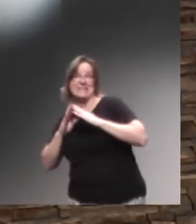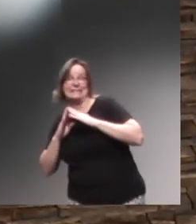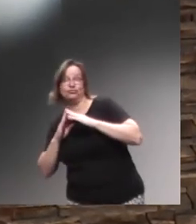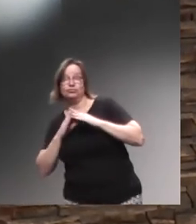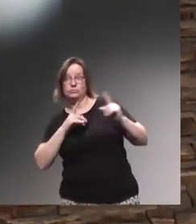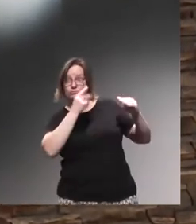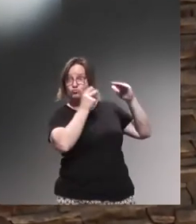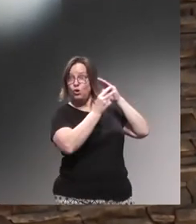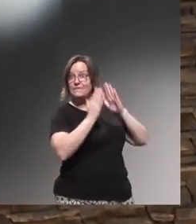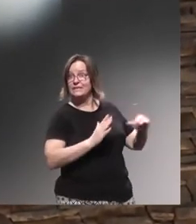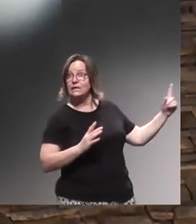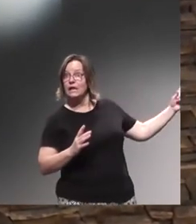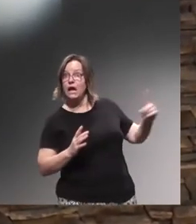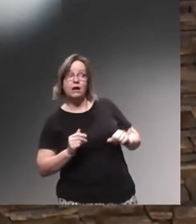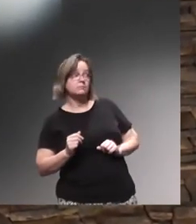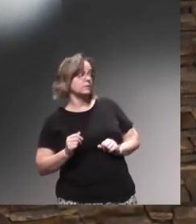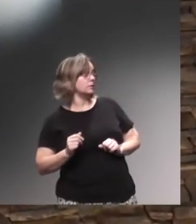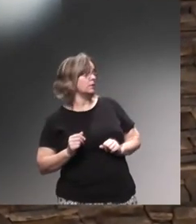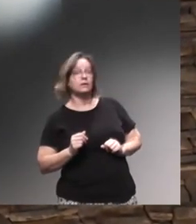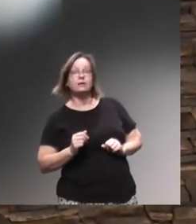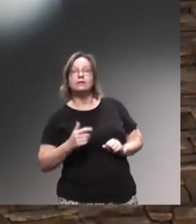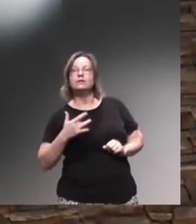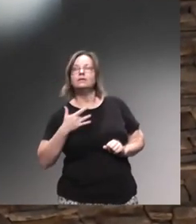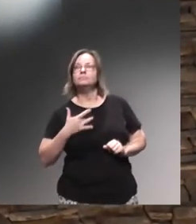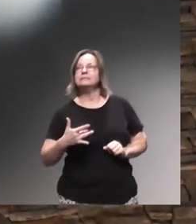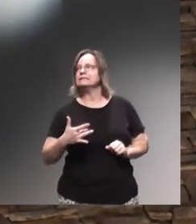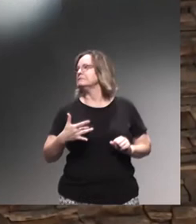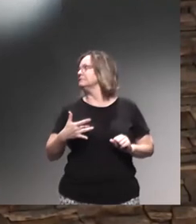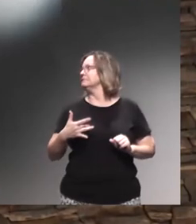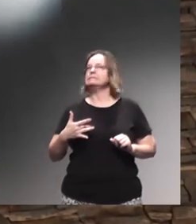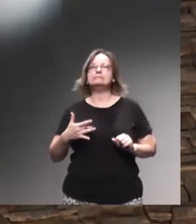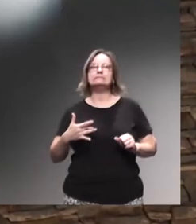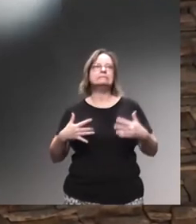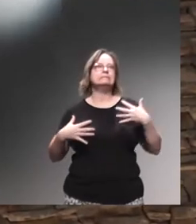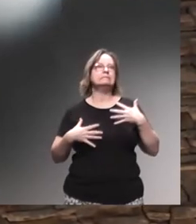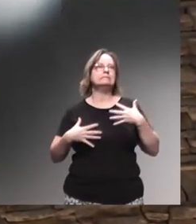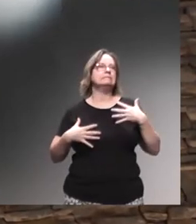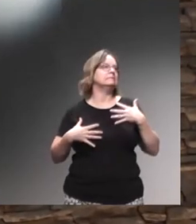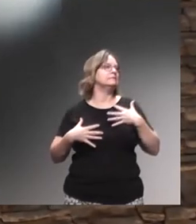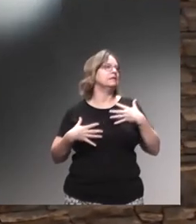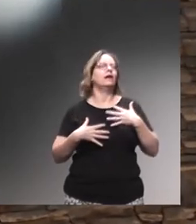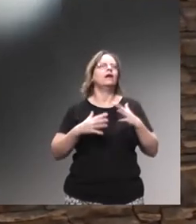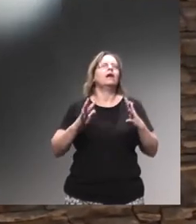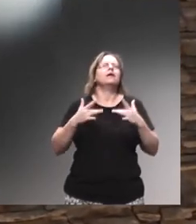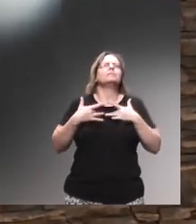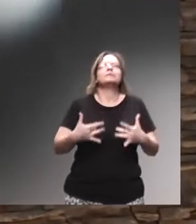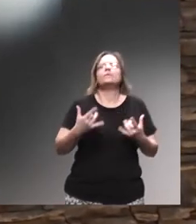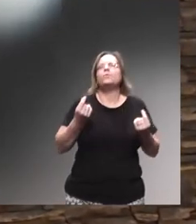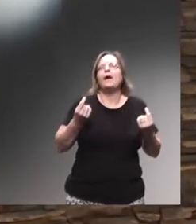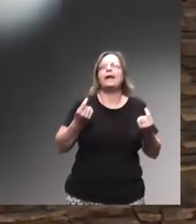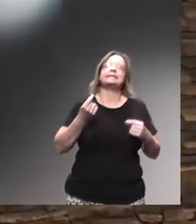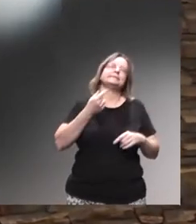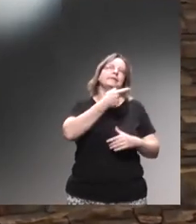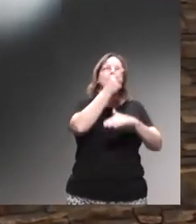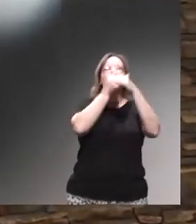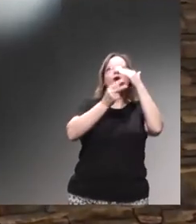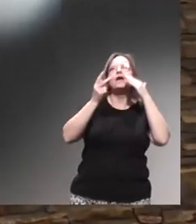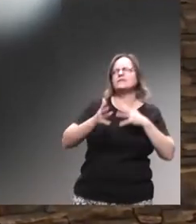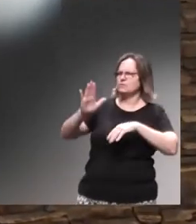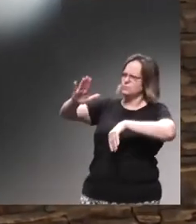you. Usually you'd made God mad, and this prophet was coming to warn you, change your ways, or the fire and the brimstone